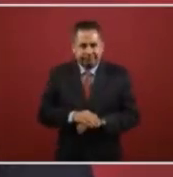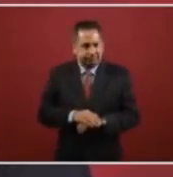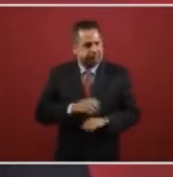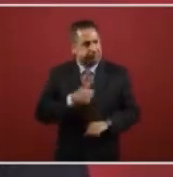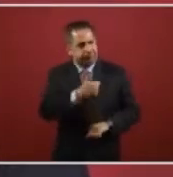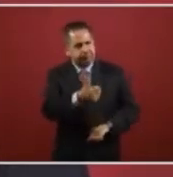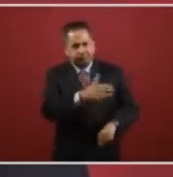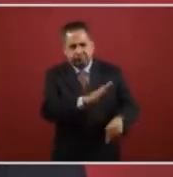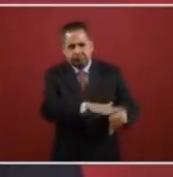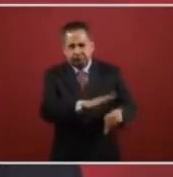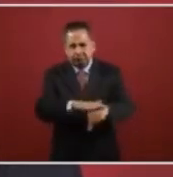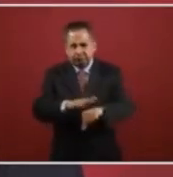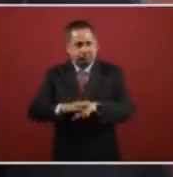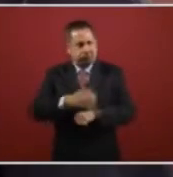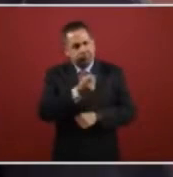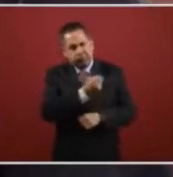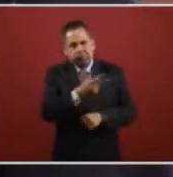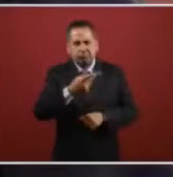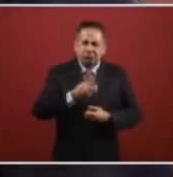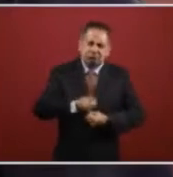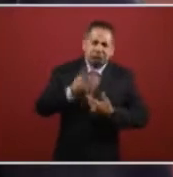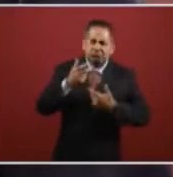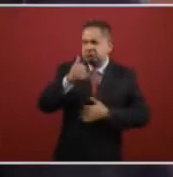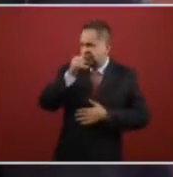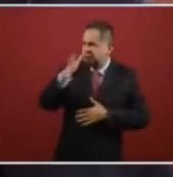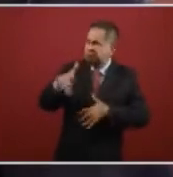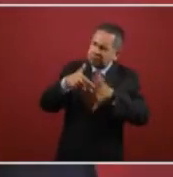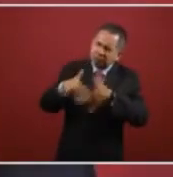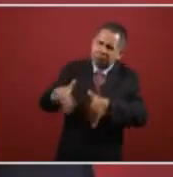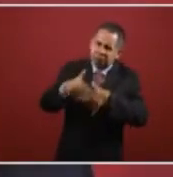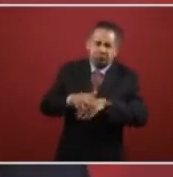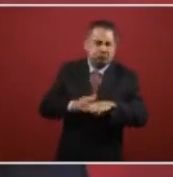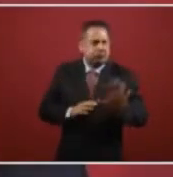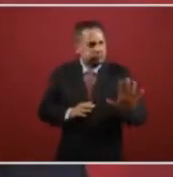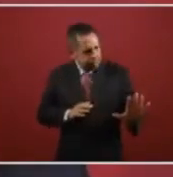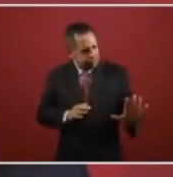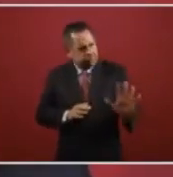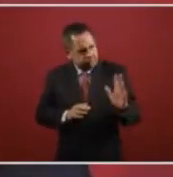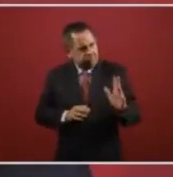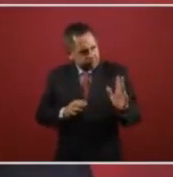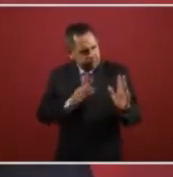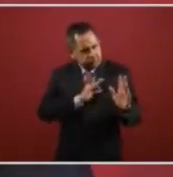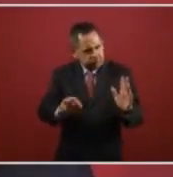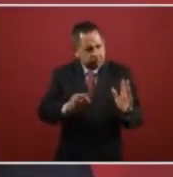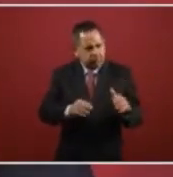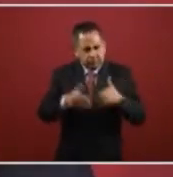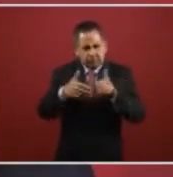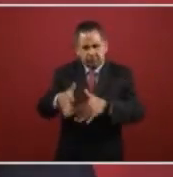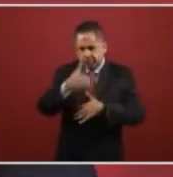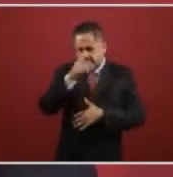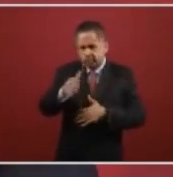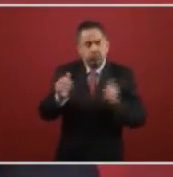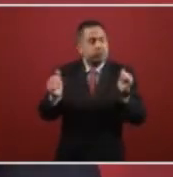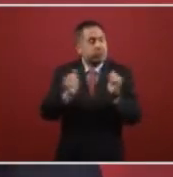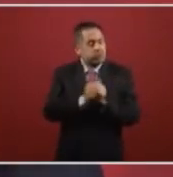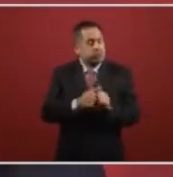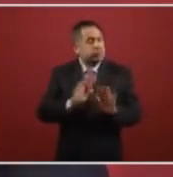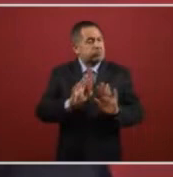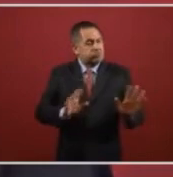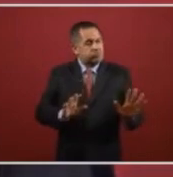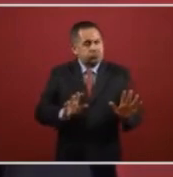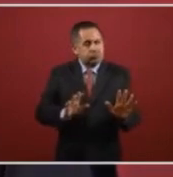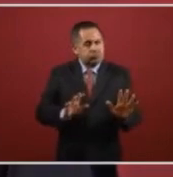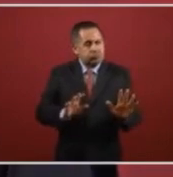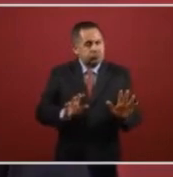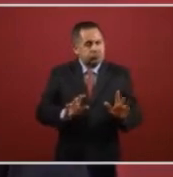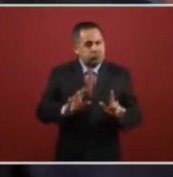am making a call out to those that are protesting and manifesting to not